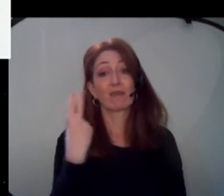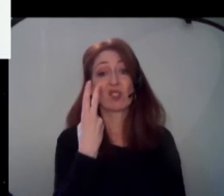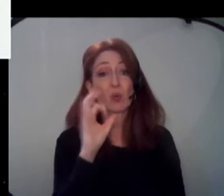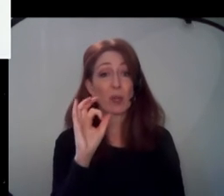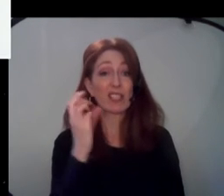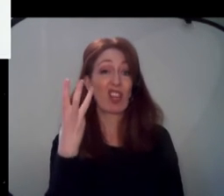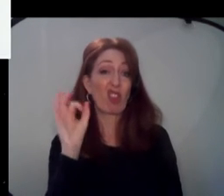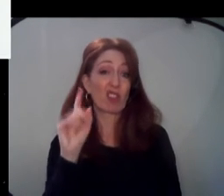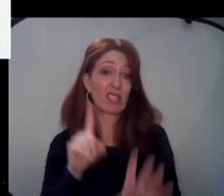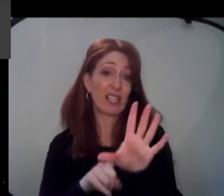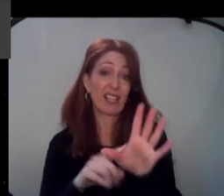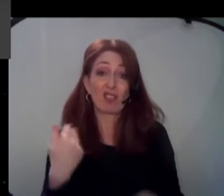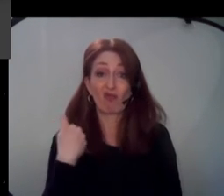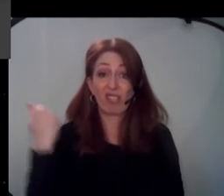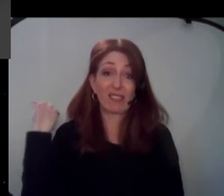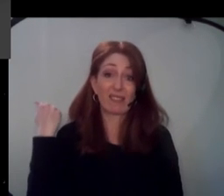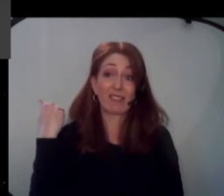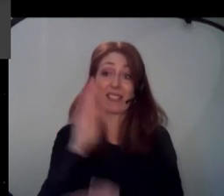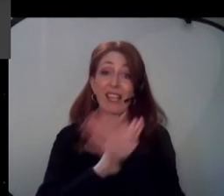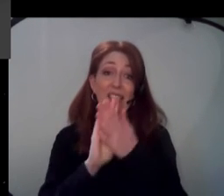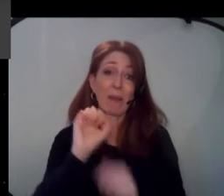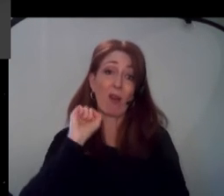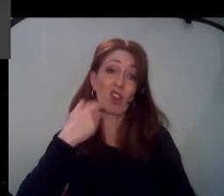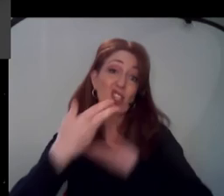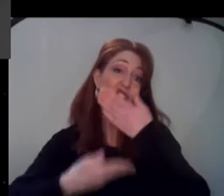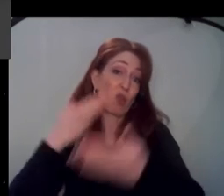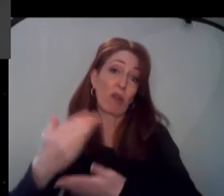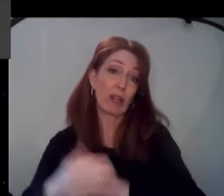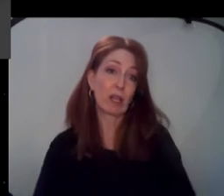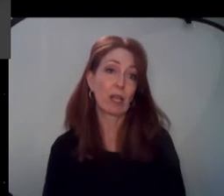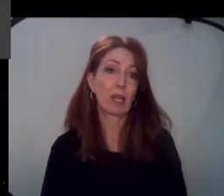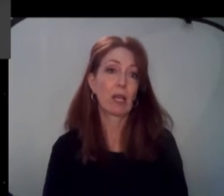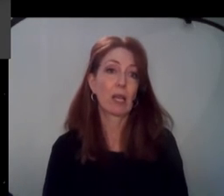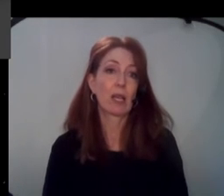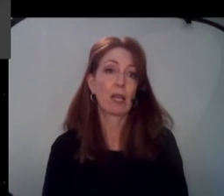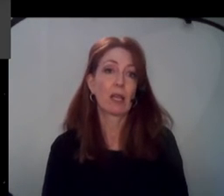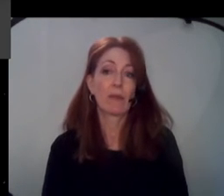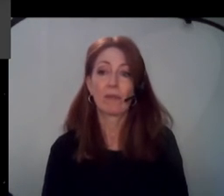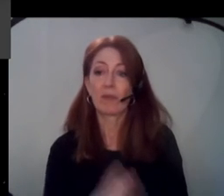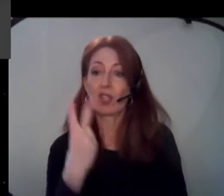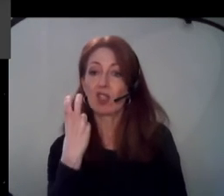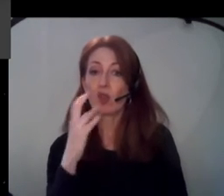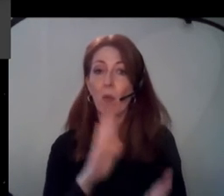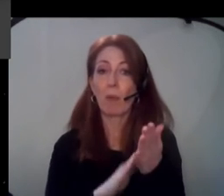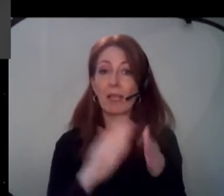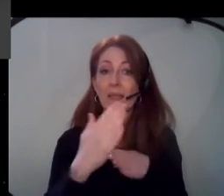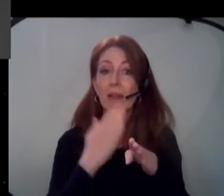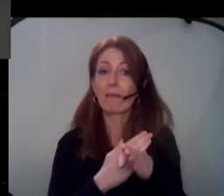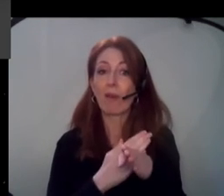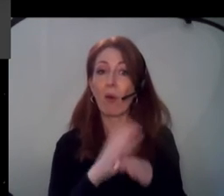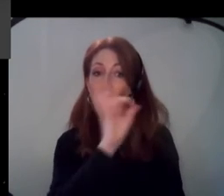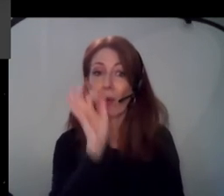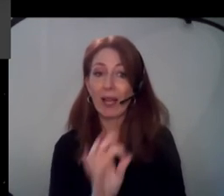biography. Yeah. So I want to, because we've got another 10 minutes before we go to questions, because time really